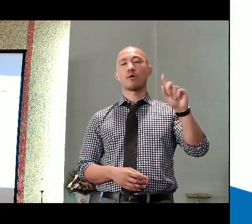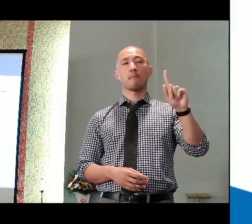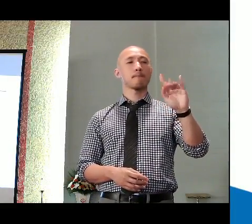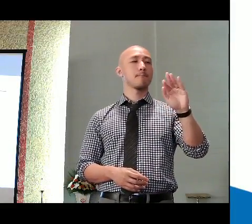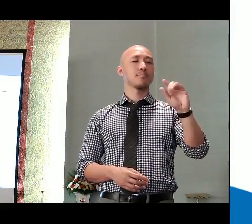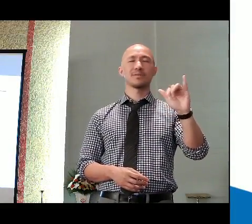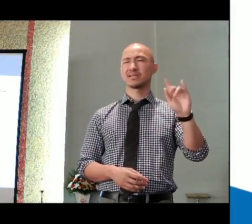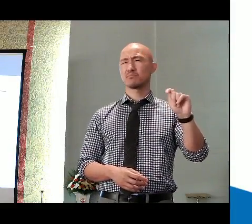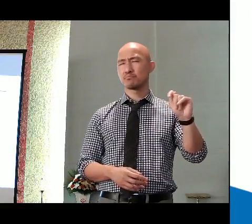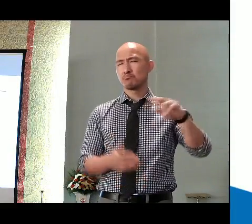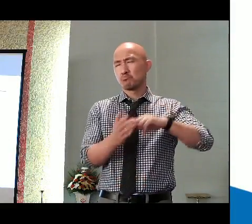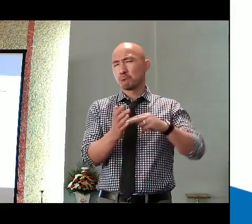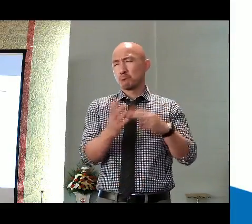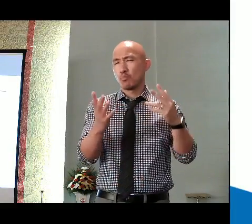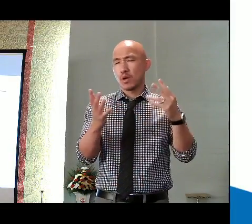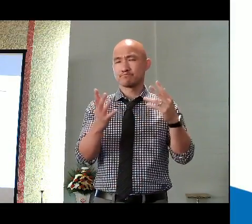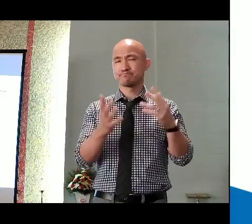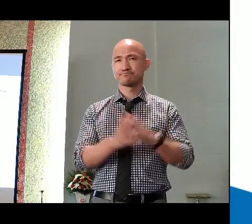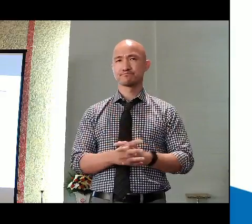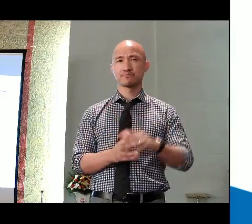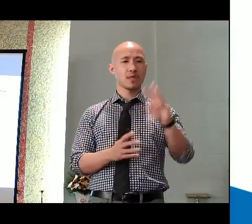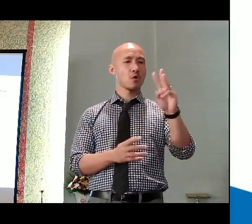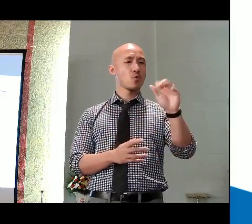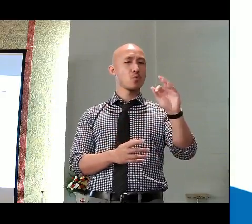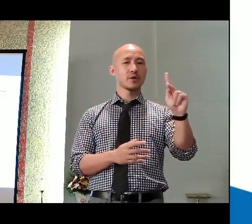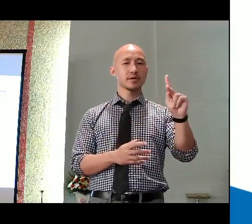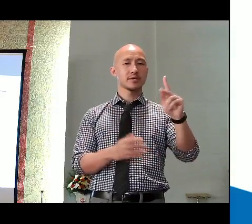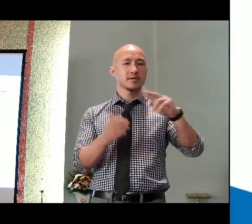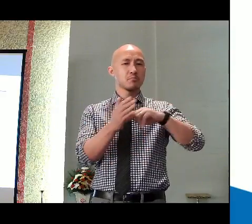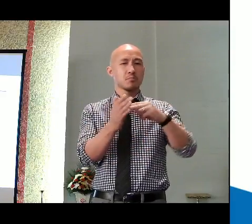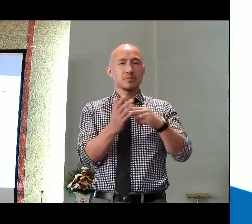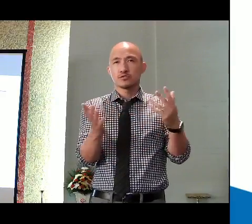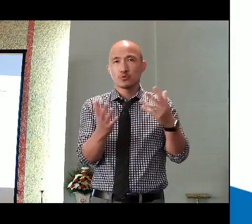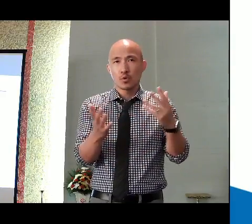it's, like I said before, a vulnerability to headship.